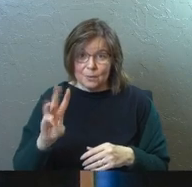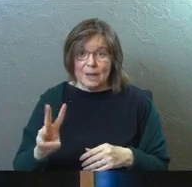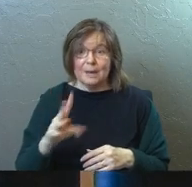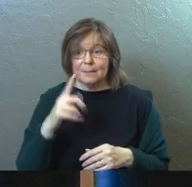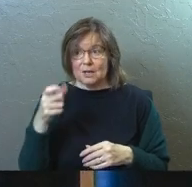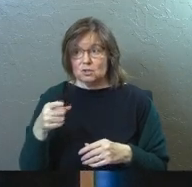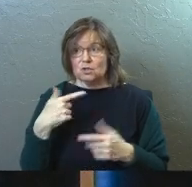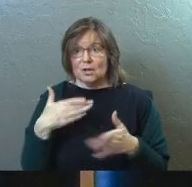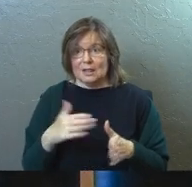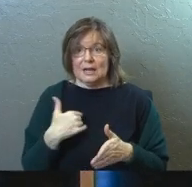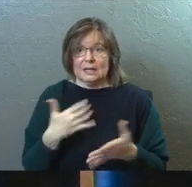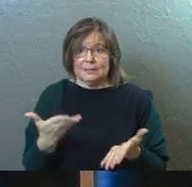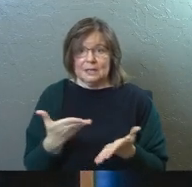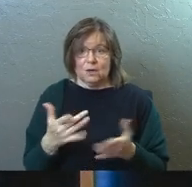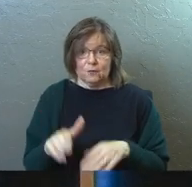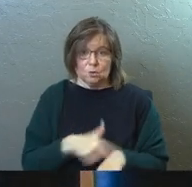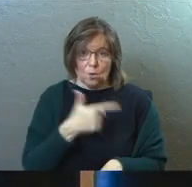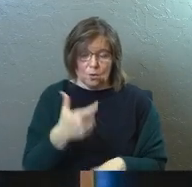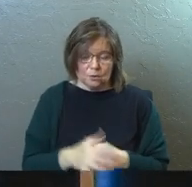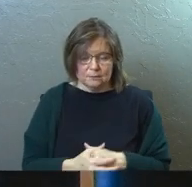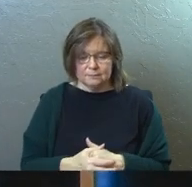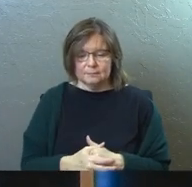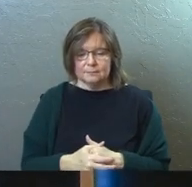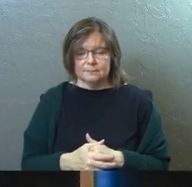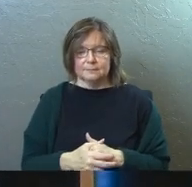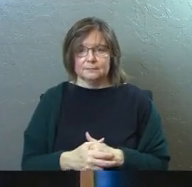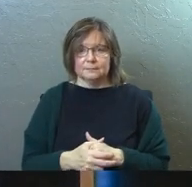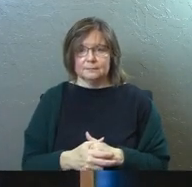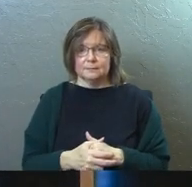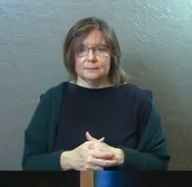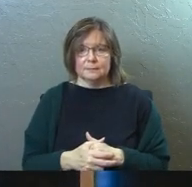way, because you're letting us be here for so long.